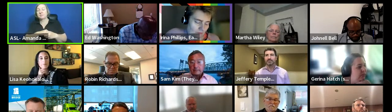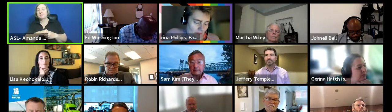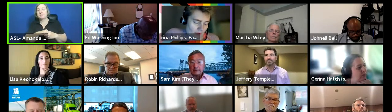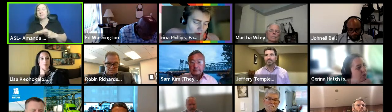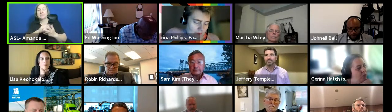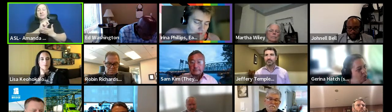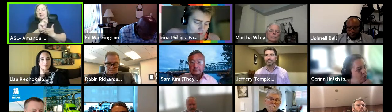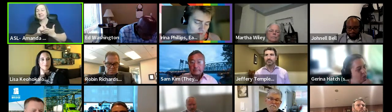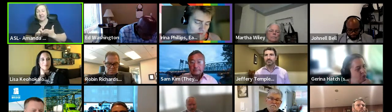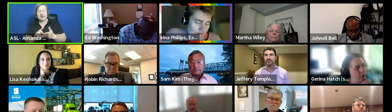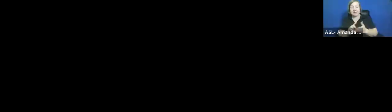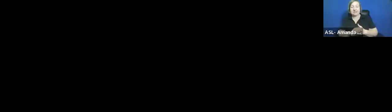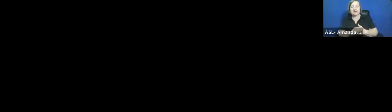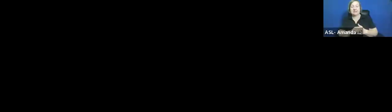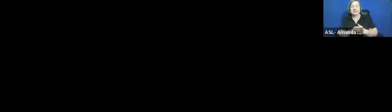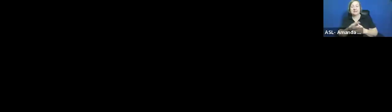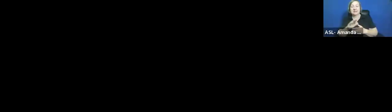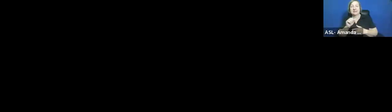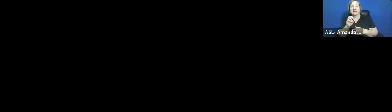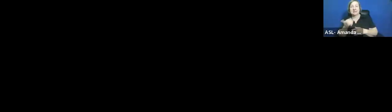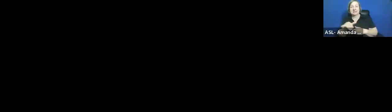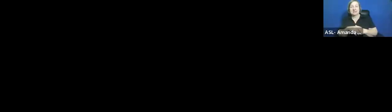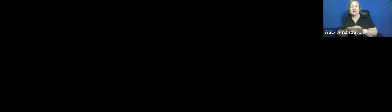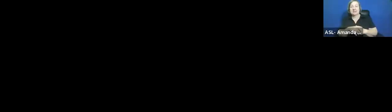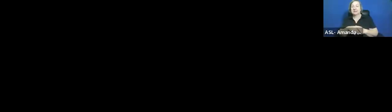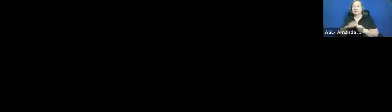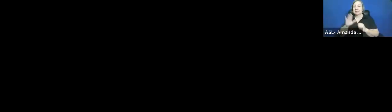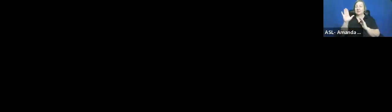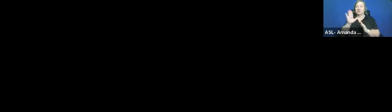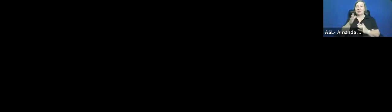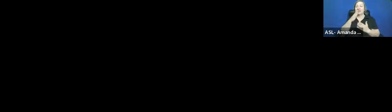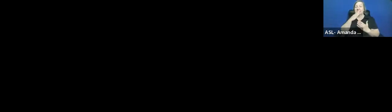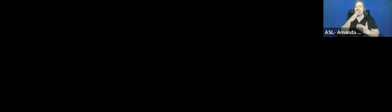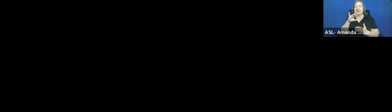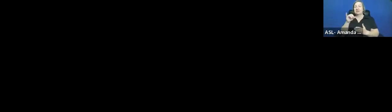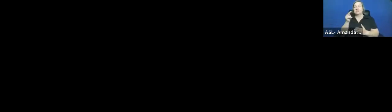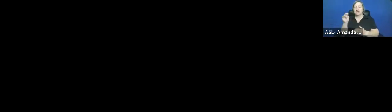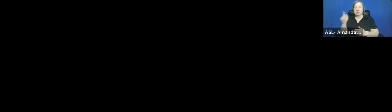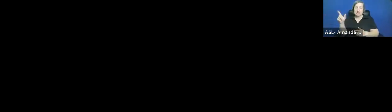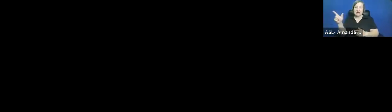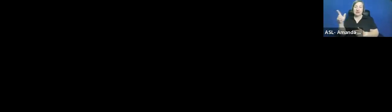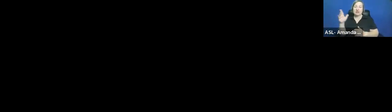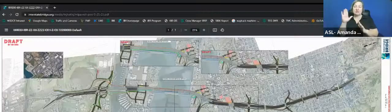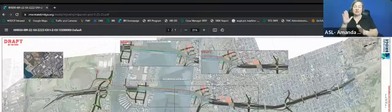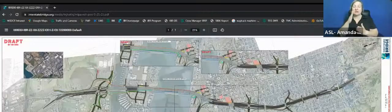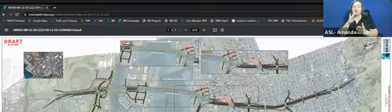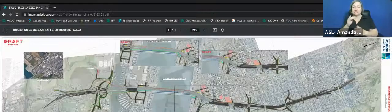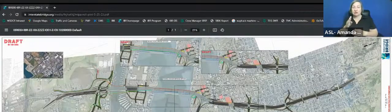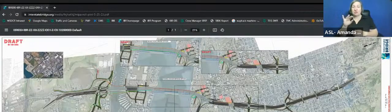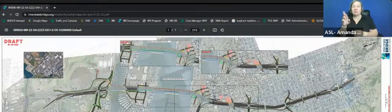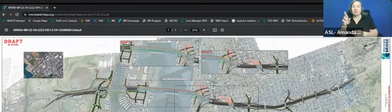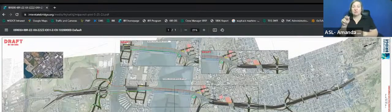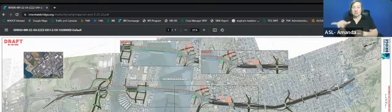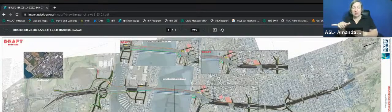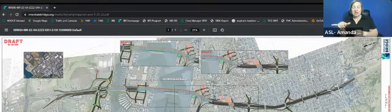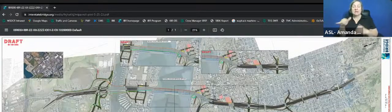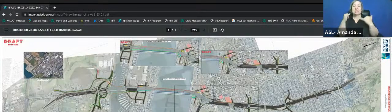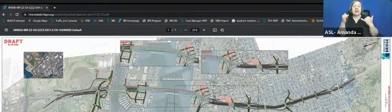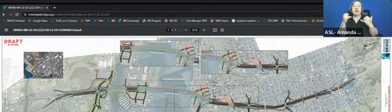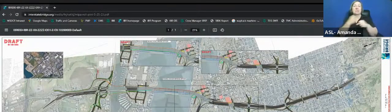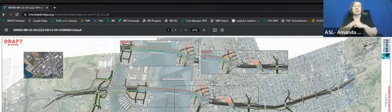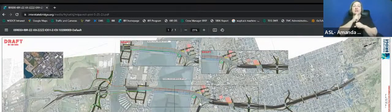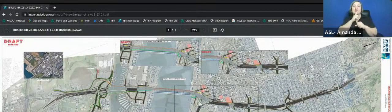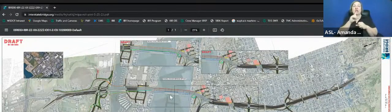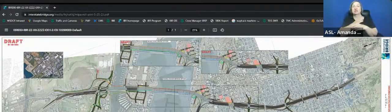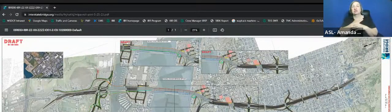design. Casey? Great. Great. Thanks, Johnell, and great job, Ray. I want to make sure that I'm sharing the